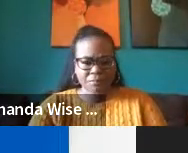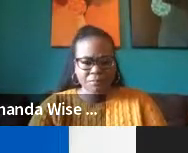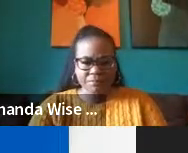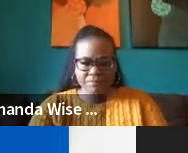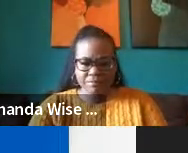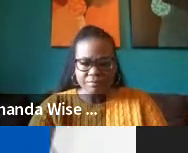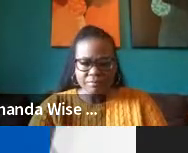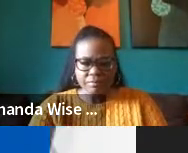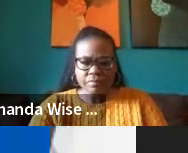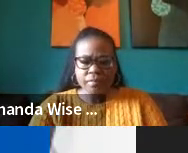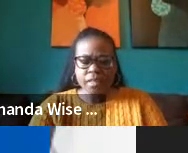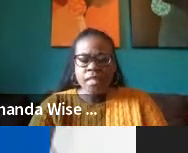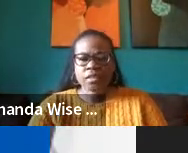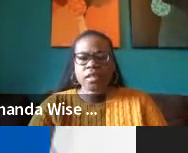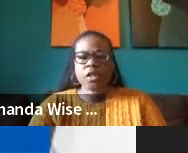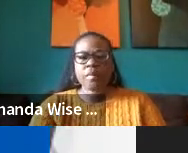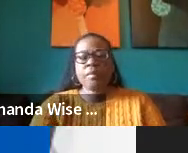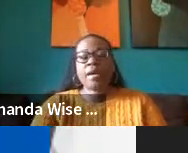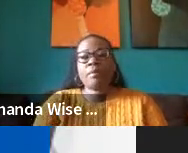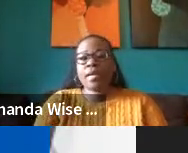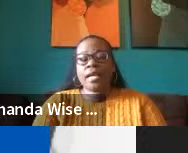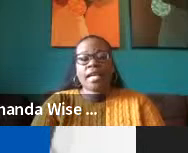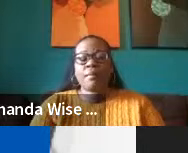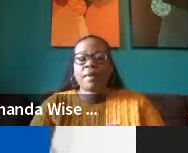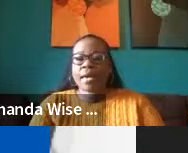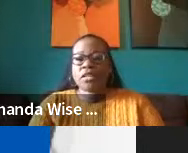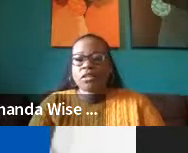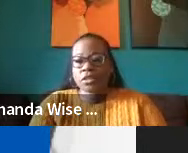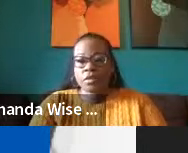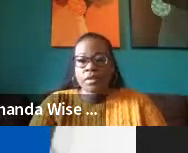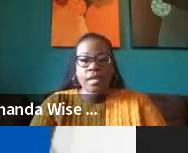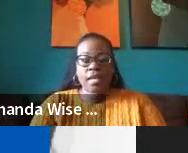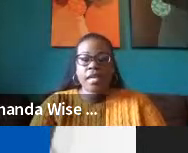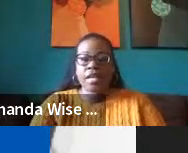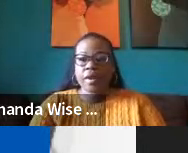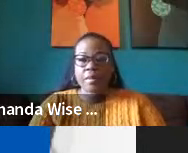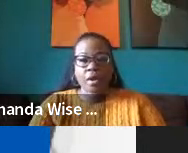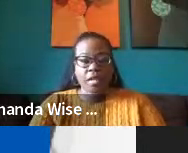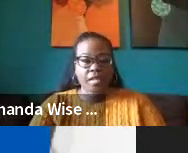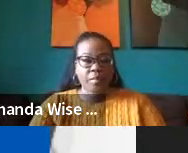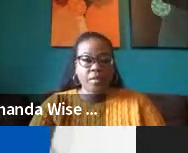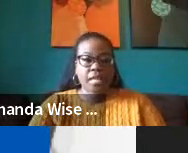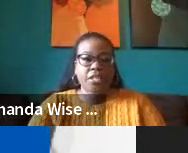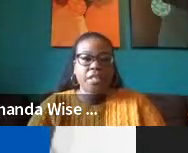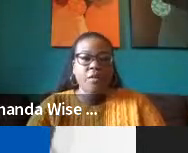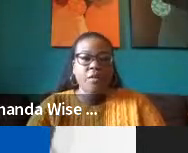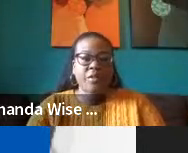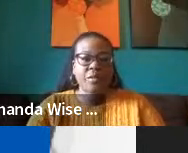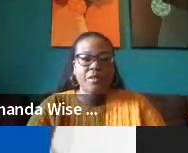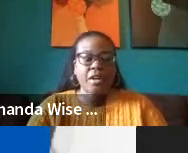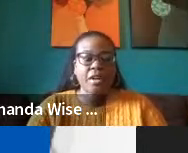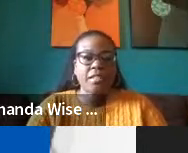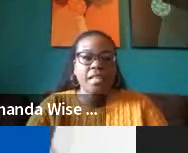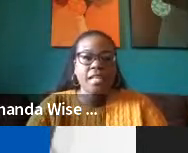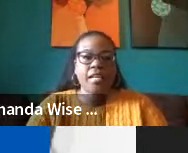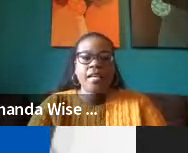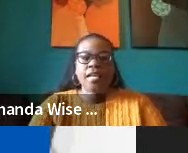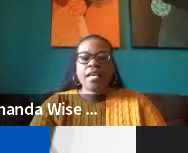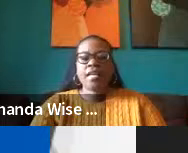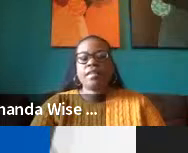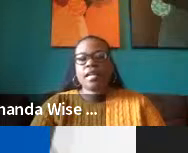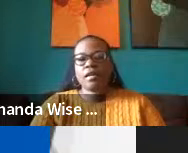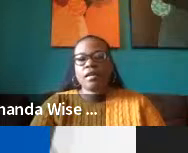toes. So a little bit about me. I got my bachelor's degree in integrated marketing communication at Winthrop